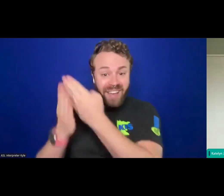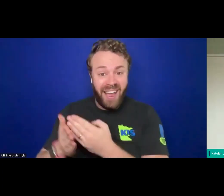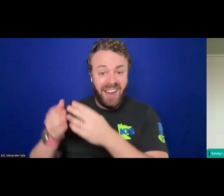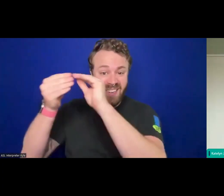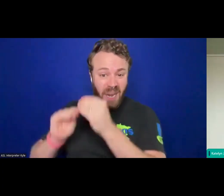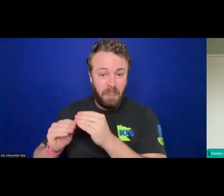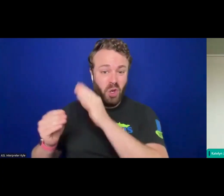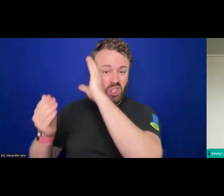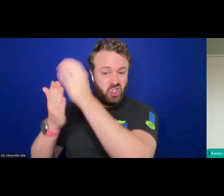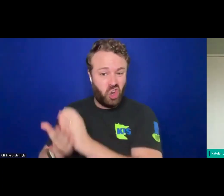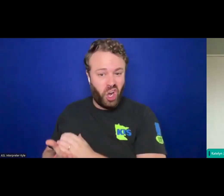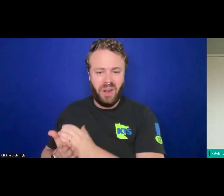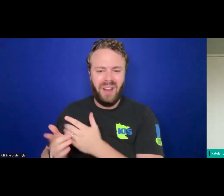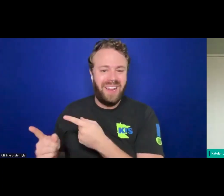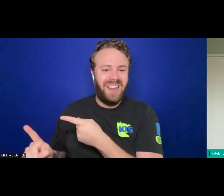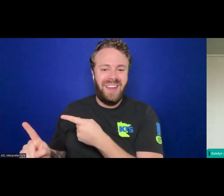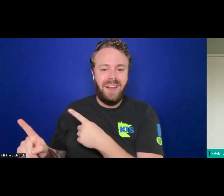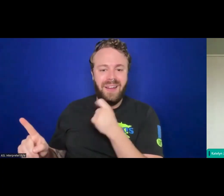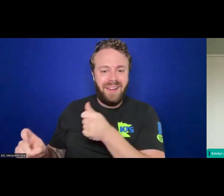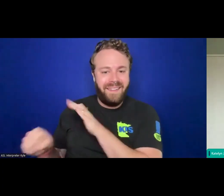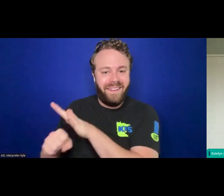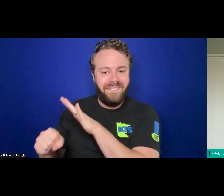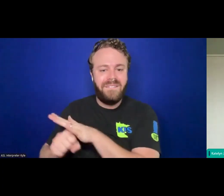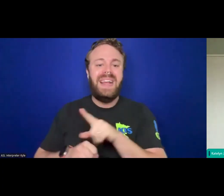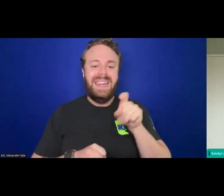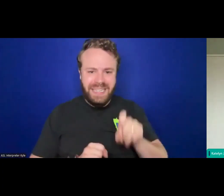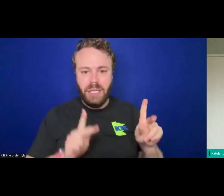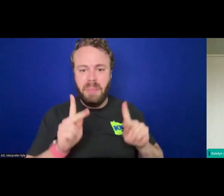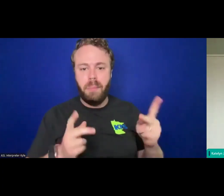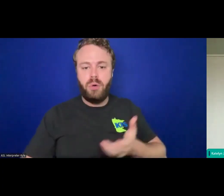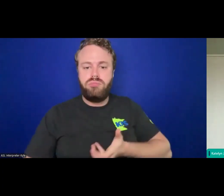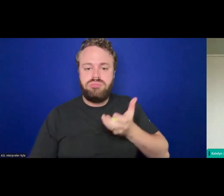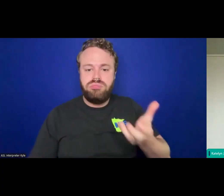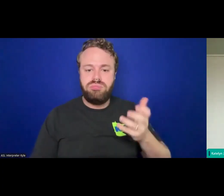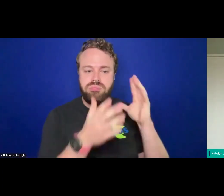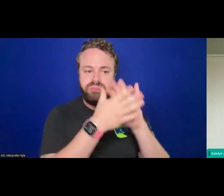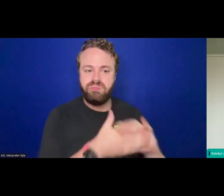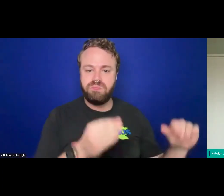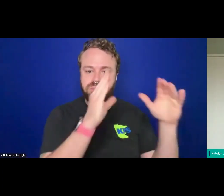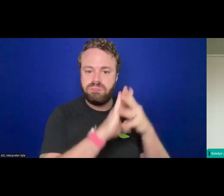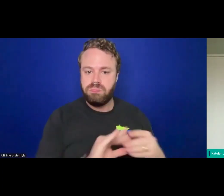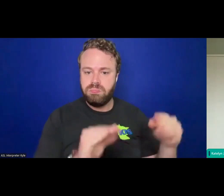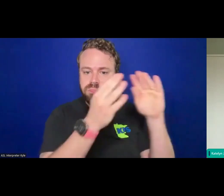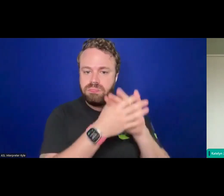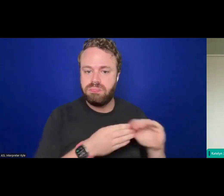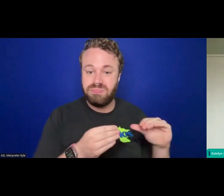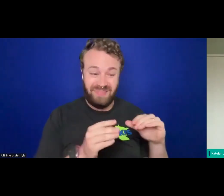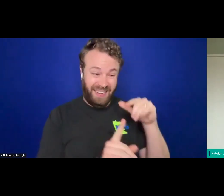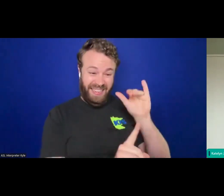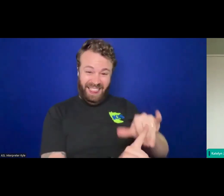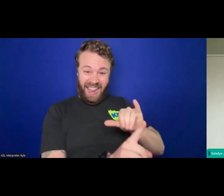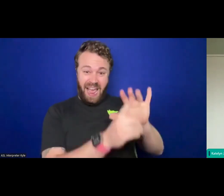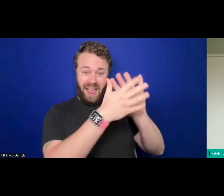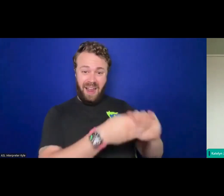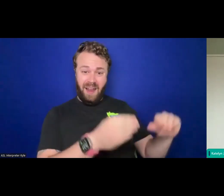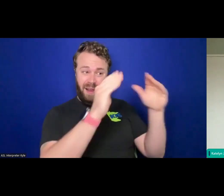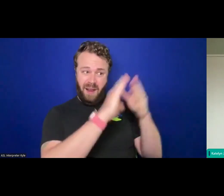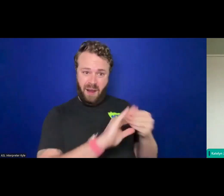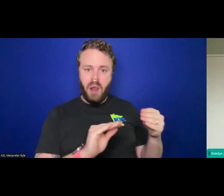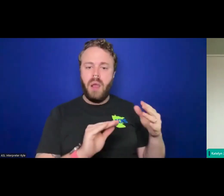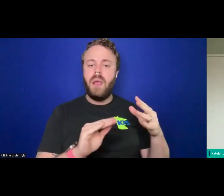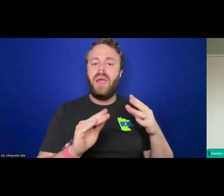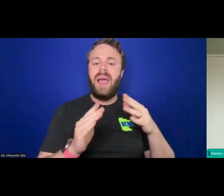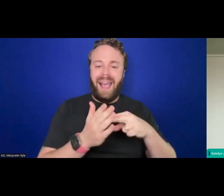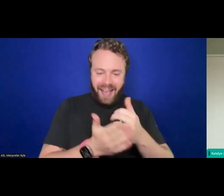need teachers, they need storytellers, and they need narrators. Storytelling makes public health messages